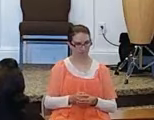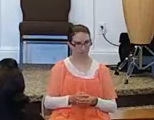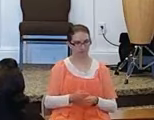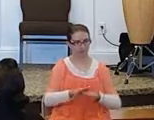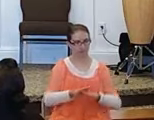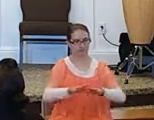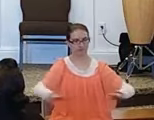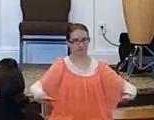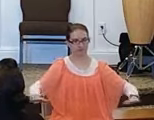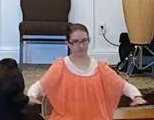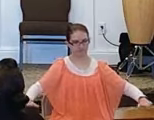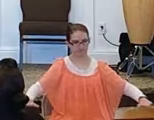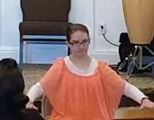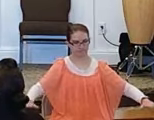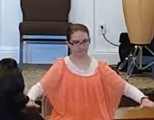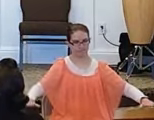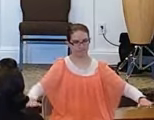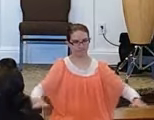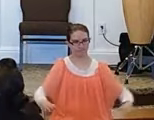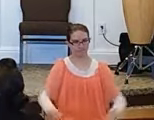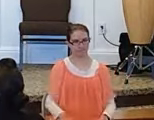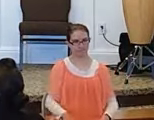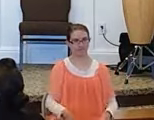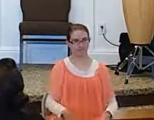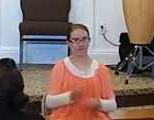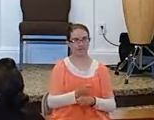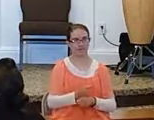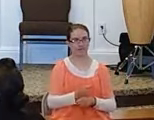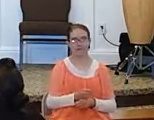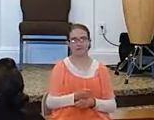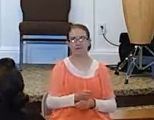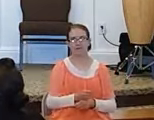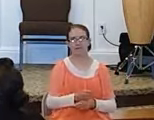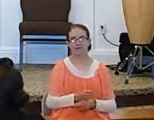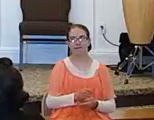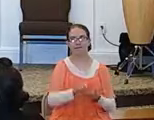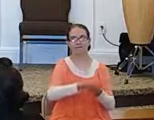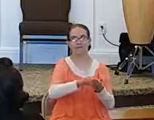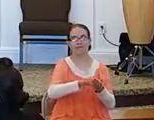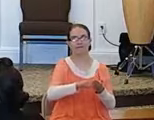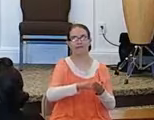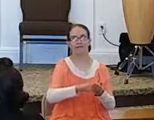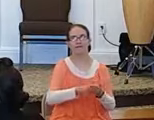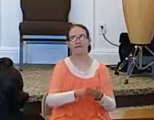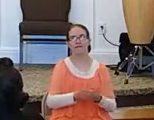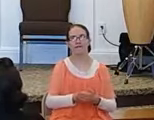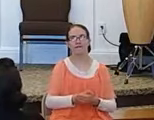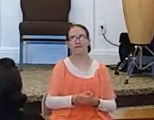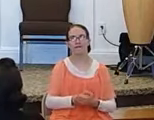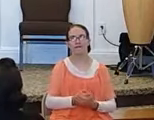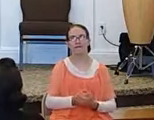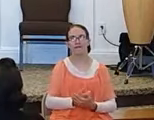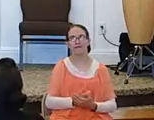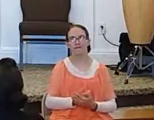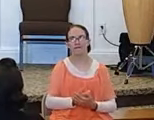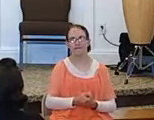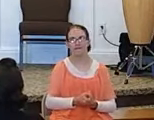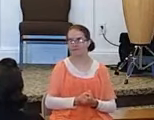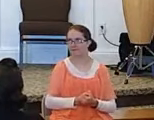there. Amen. He may even have an autograph. You know how kids used to get autographs on their cast when they break their arm? Uh-huh. You